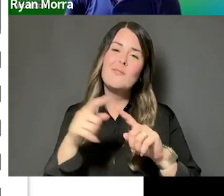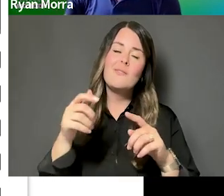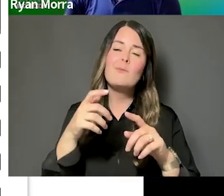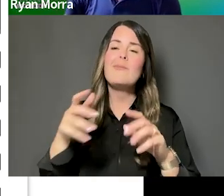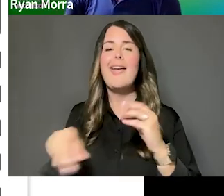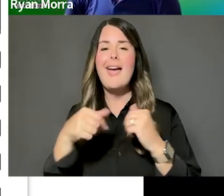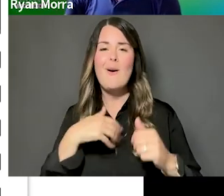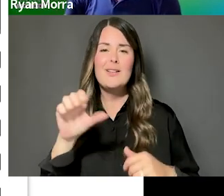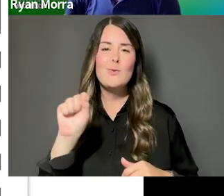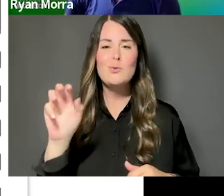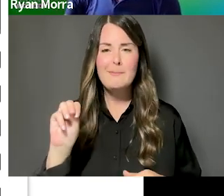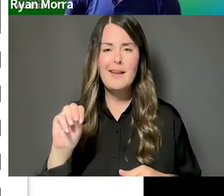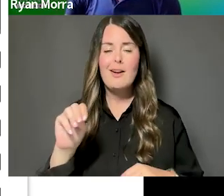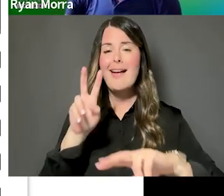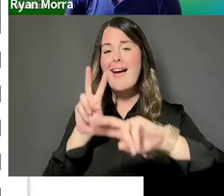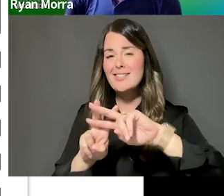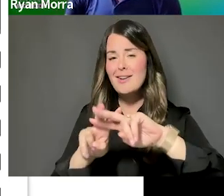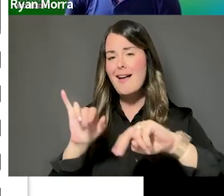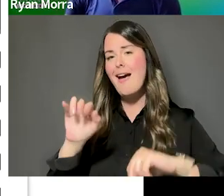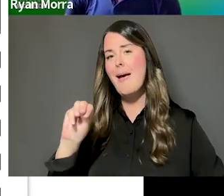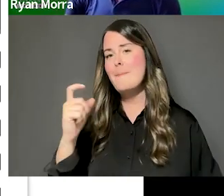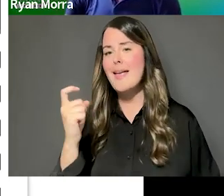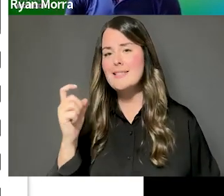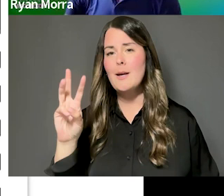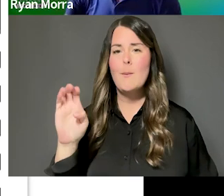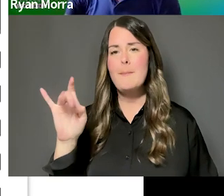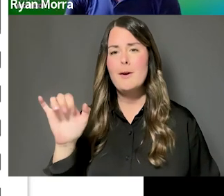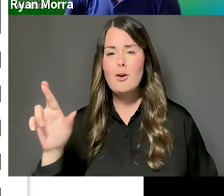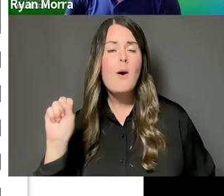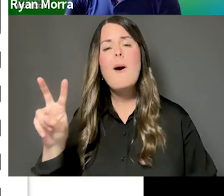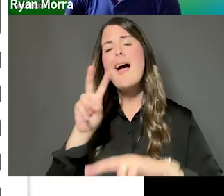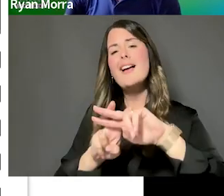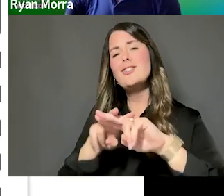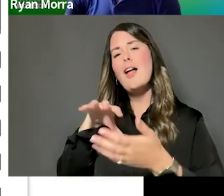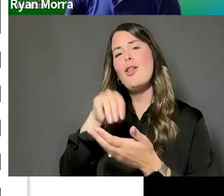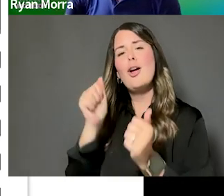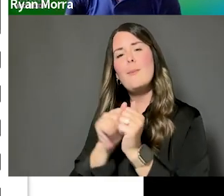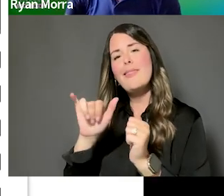don't forget to follow us on social media and add the hashtag IMXWebinar or hashtag